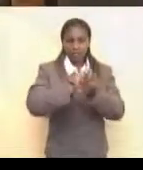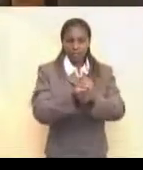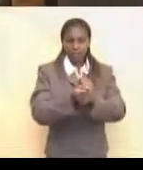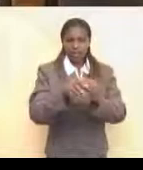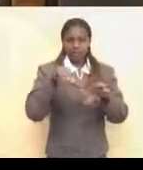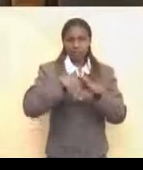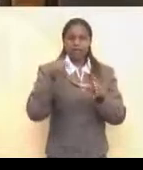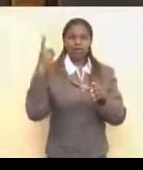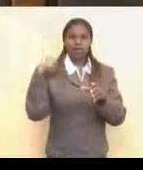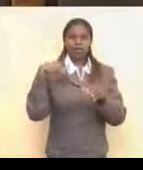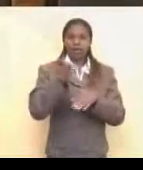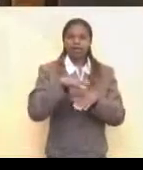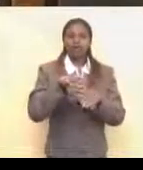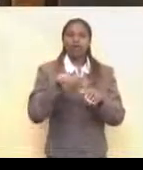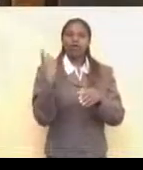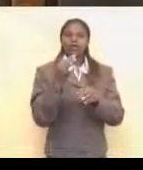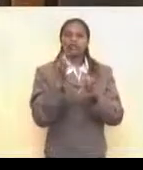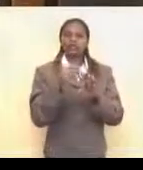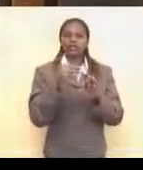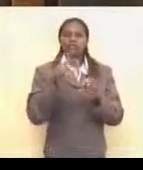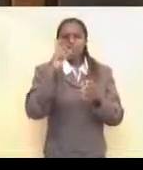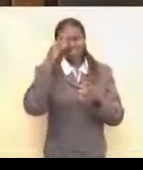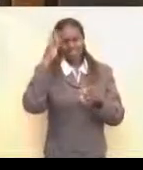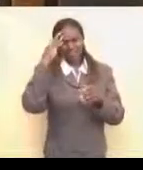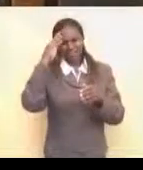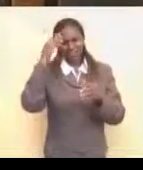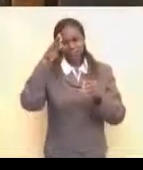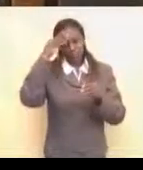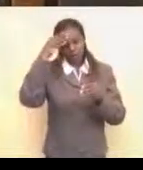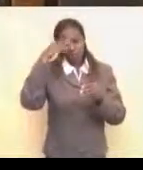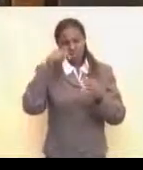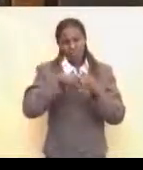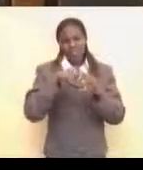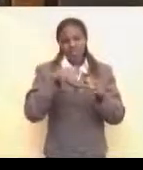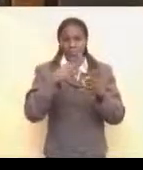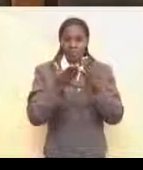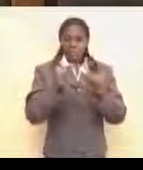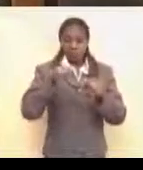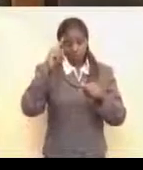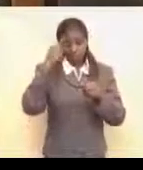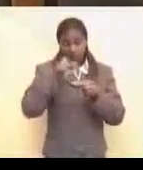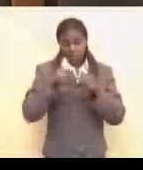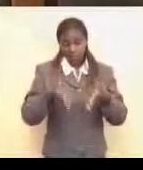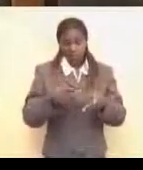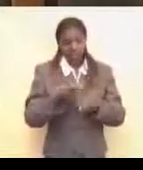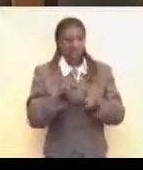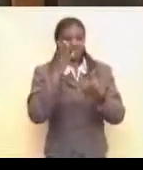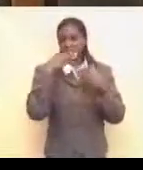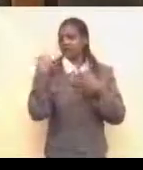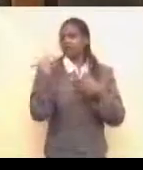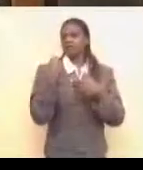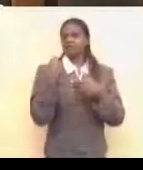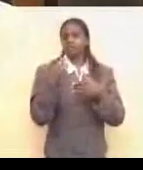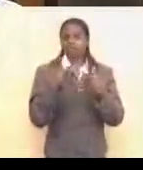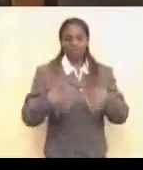in the law sector. So unless you are updated, you might find yourself operating on yesterday's thought, yet we are